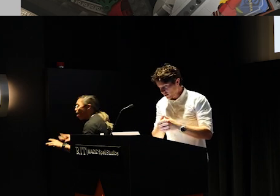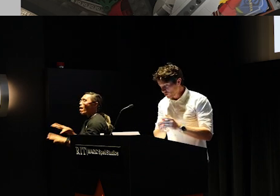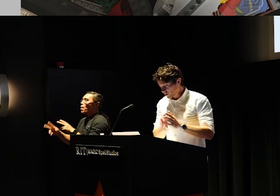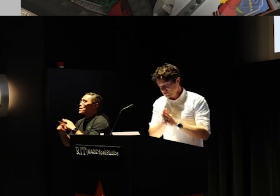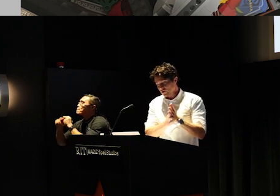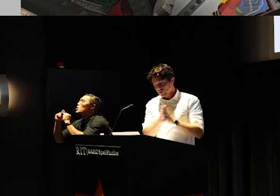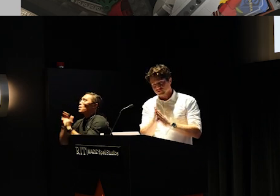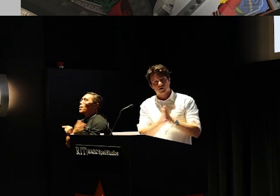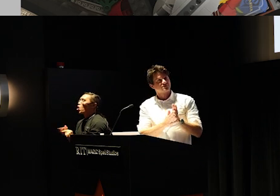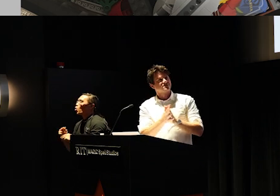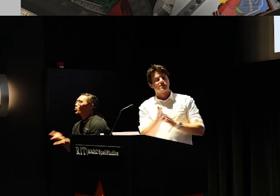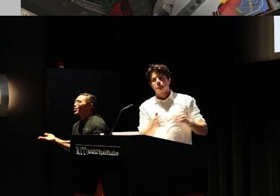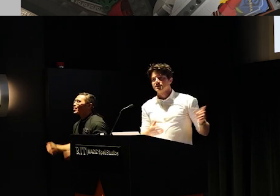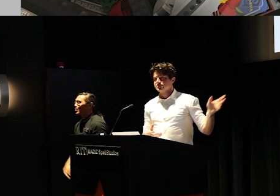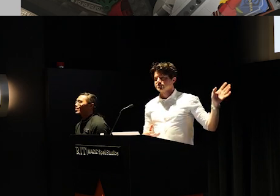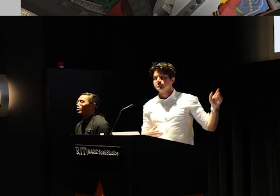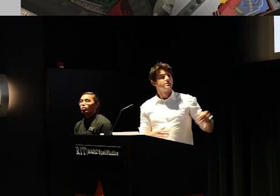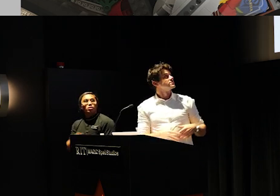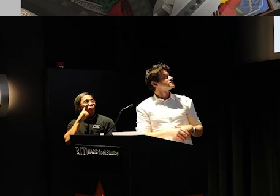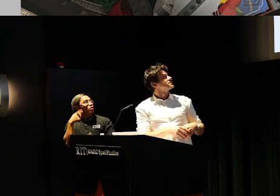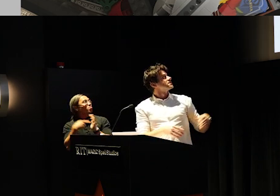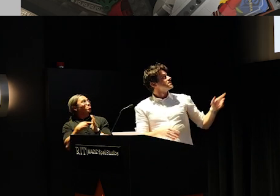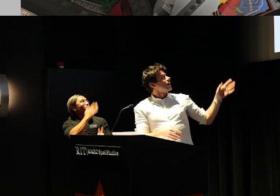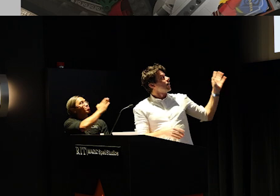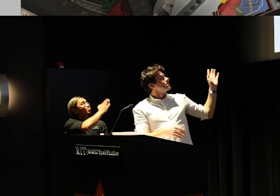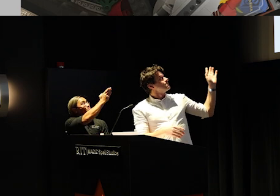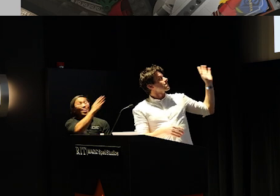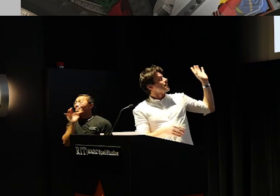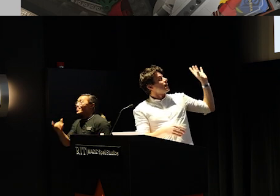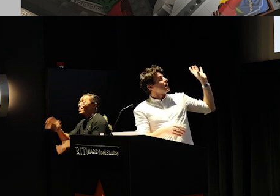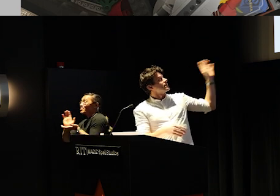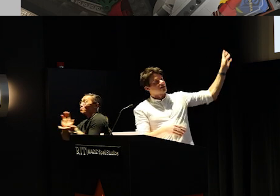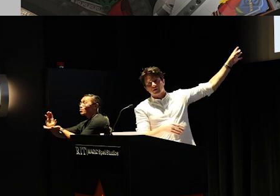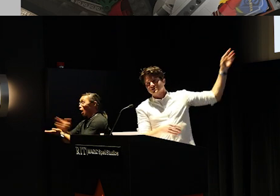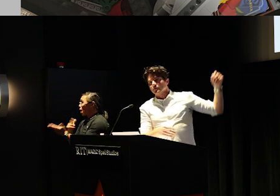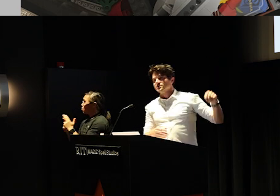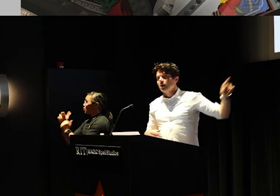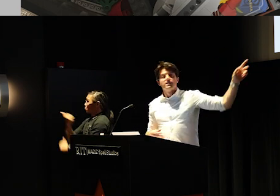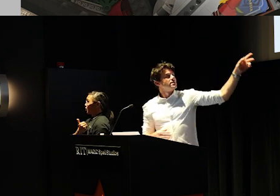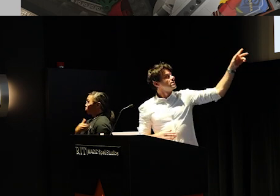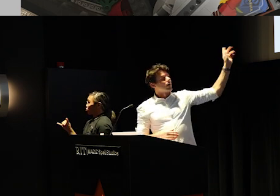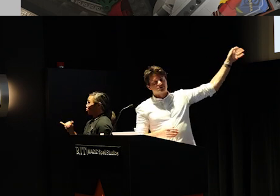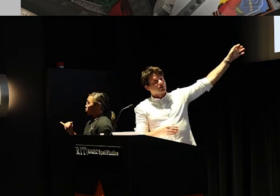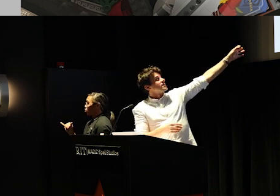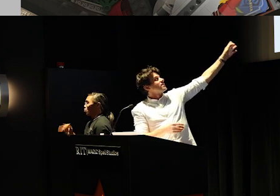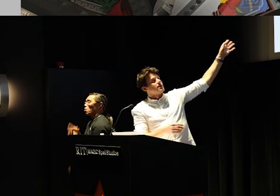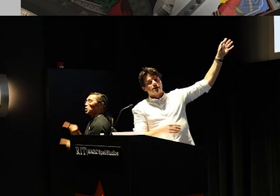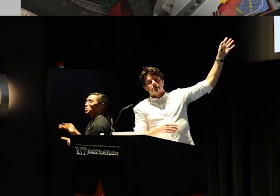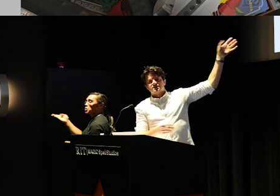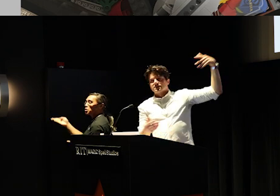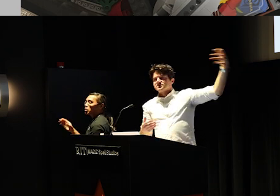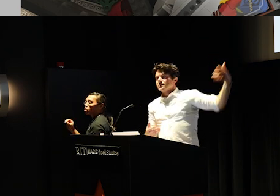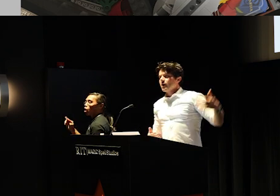very glorious sailboat there. It's a tiny little Laser 2 that was that I keep on Ontario Beach, or Ontario Lake.